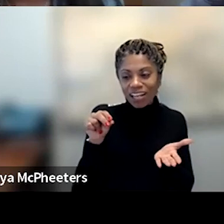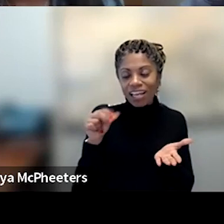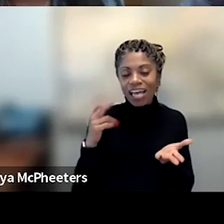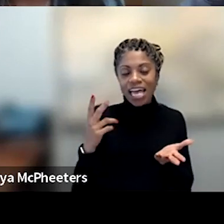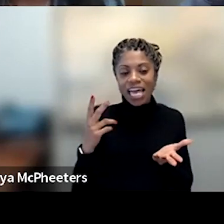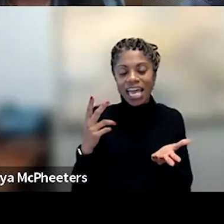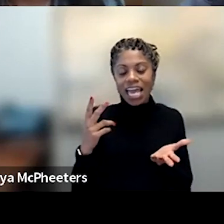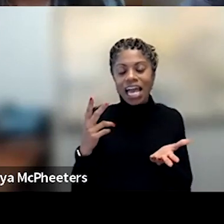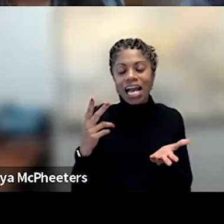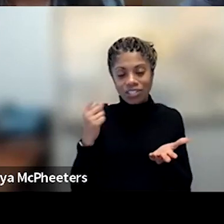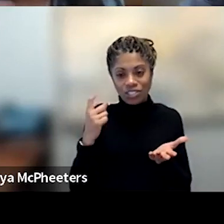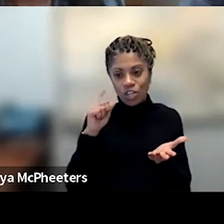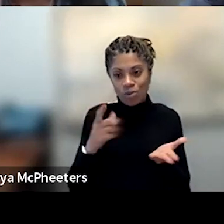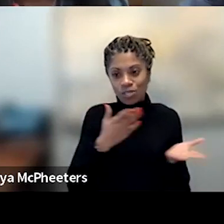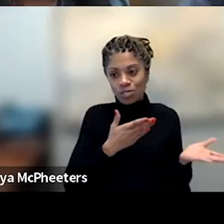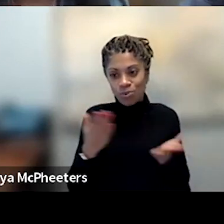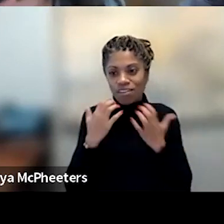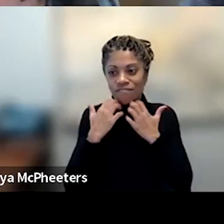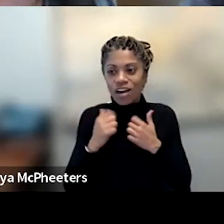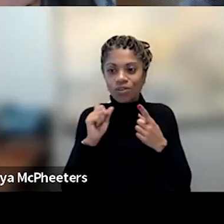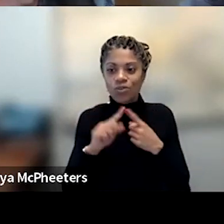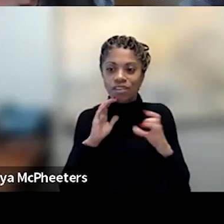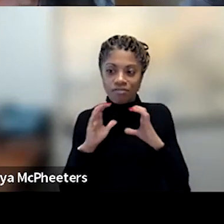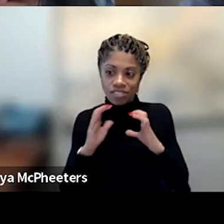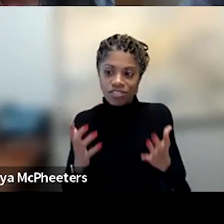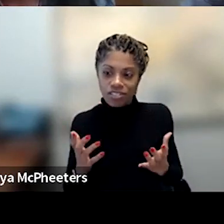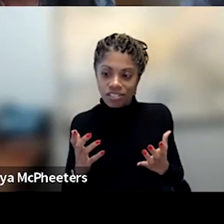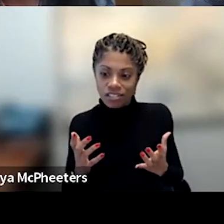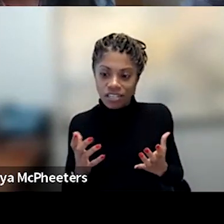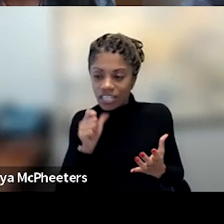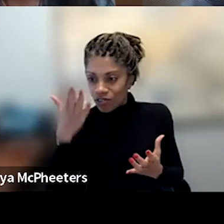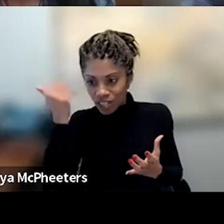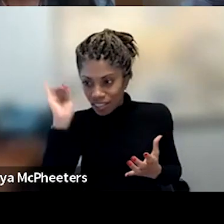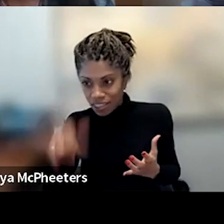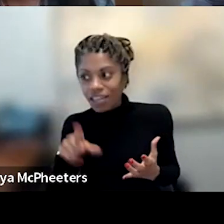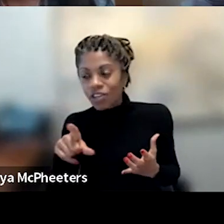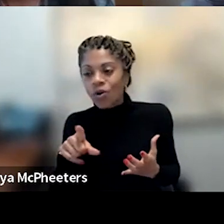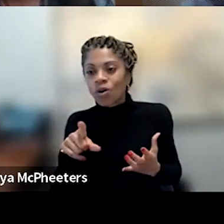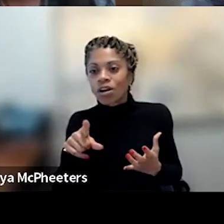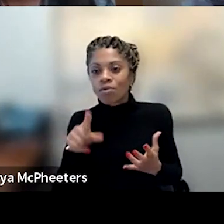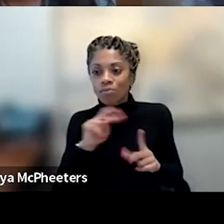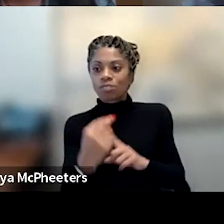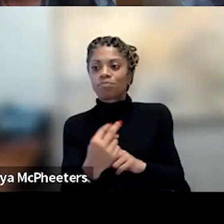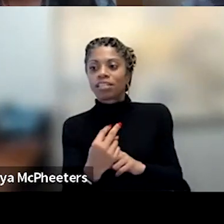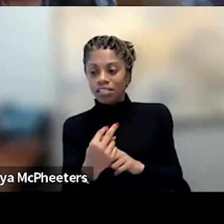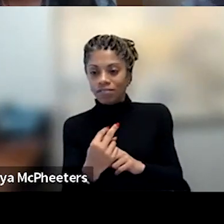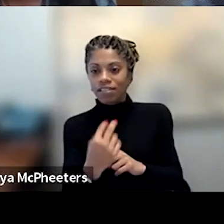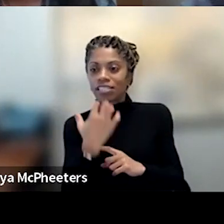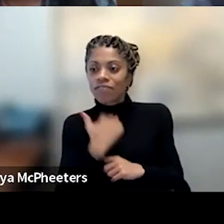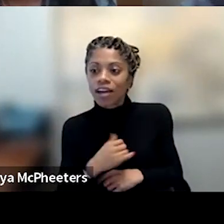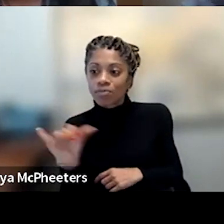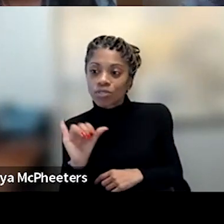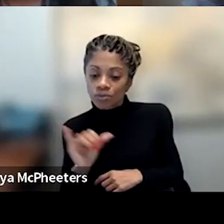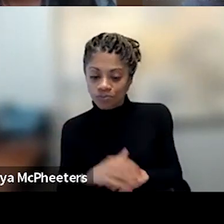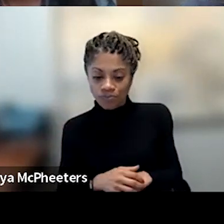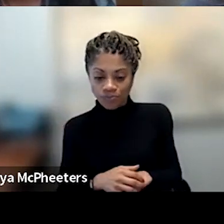to the conversation as a communications person, and don't lose sight of that. I'd like to add one